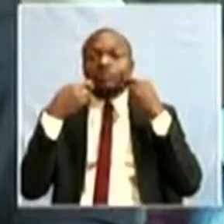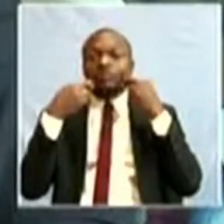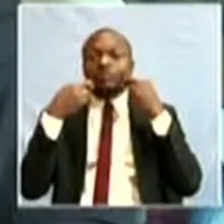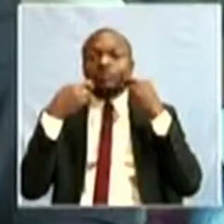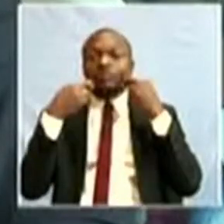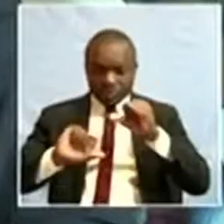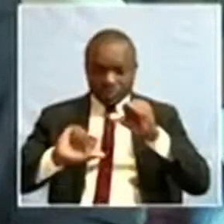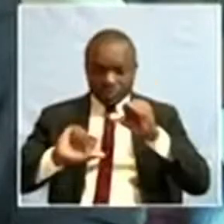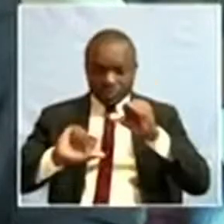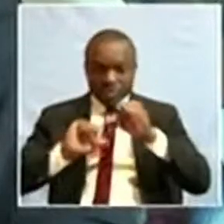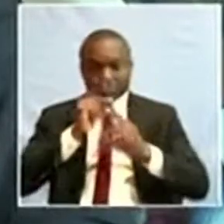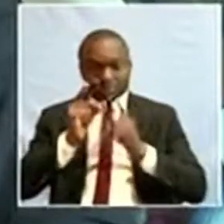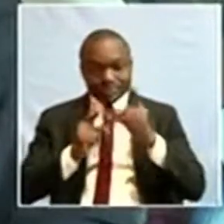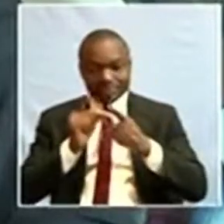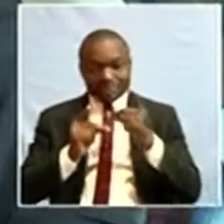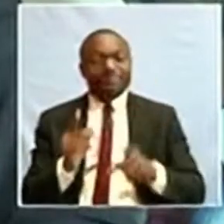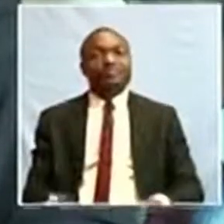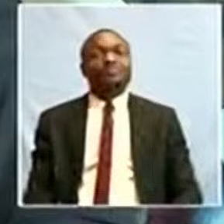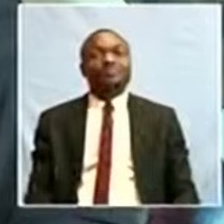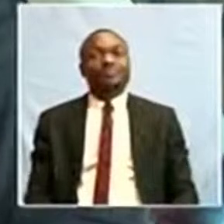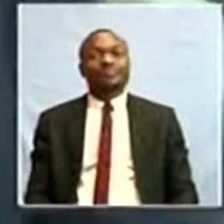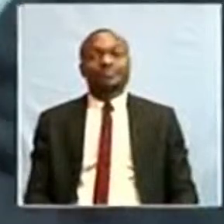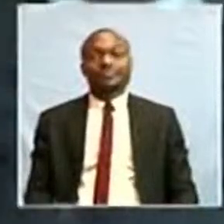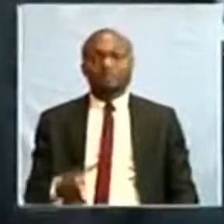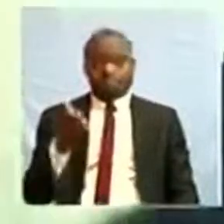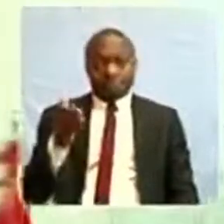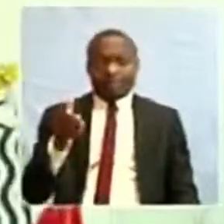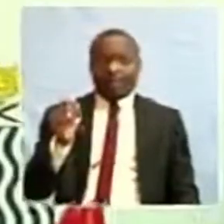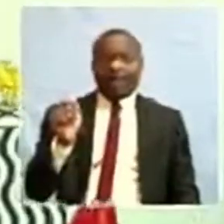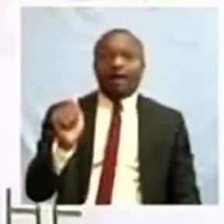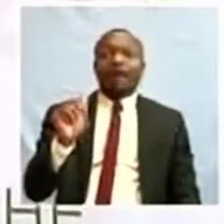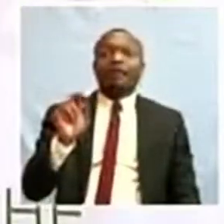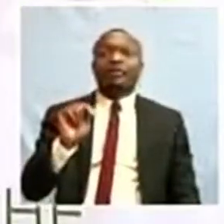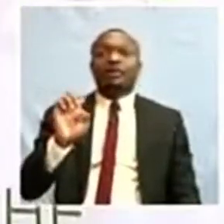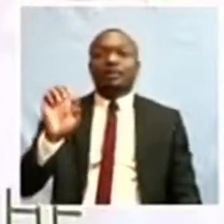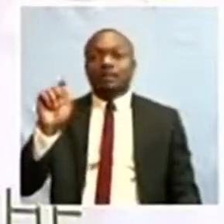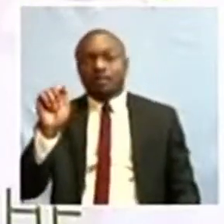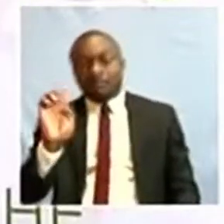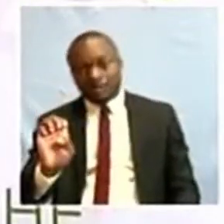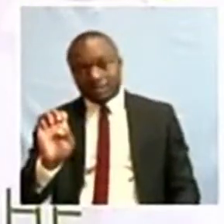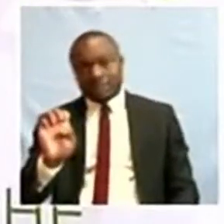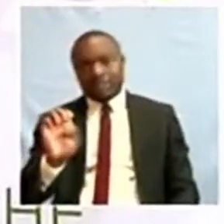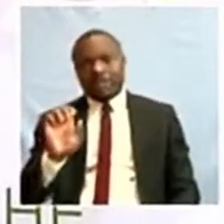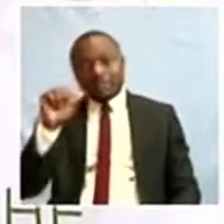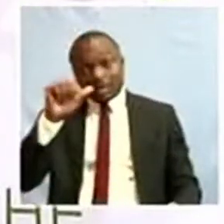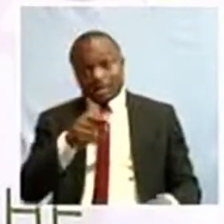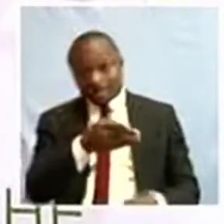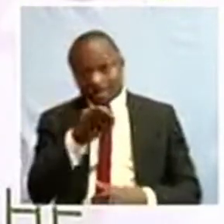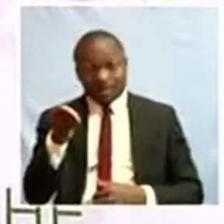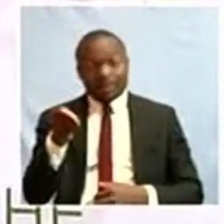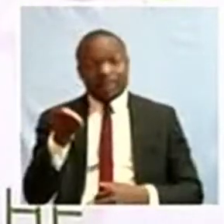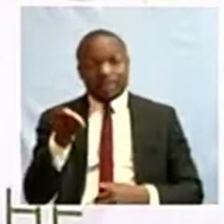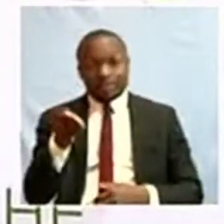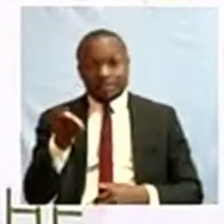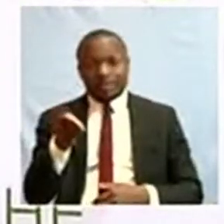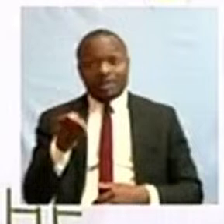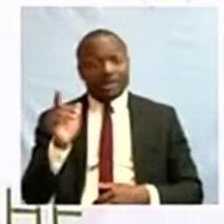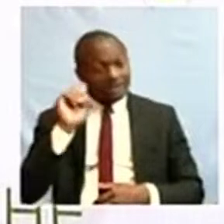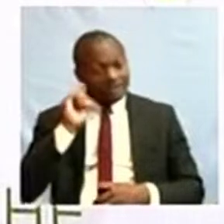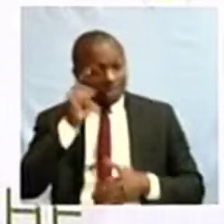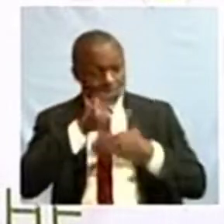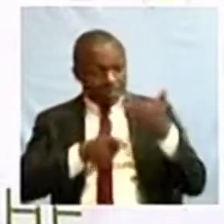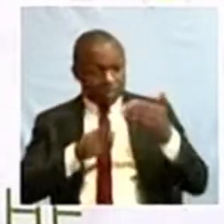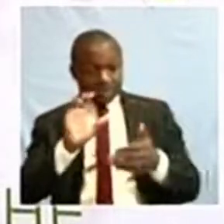done. Okay. Annette, you are acting principal auditor quality assurance. We've heard what Chileko